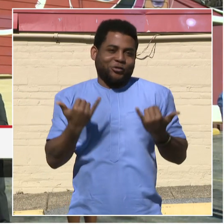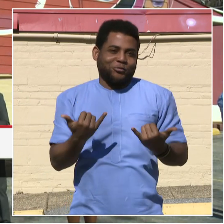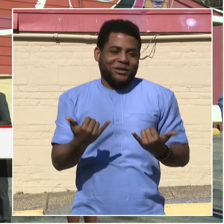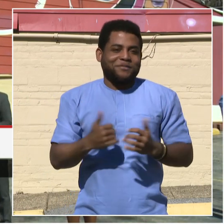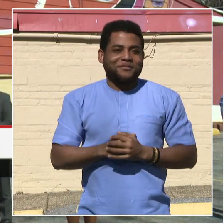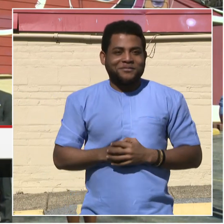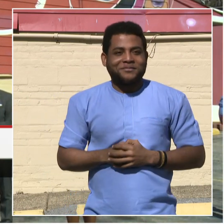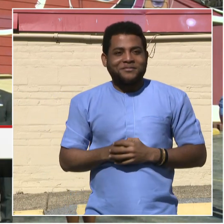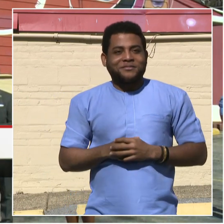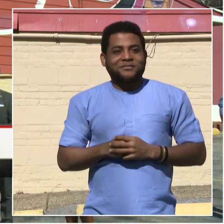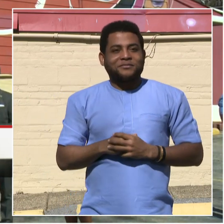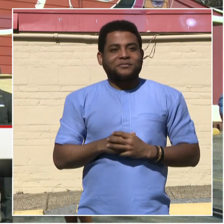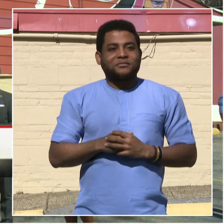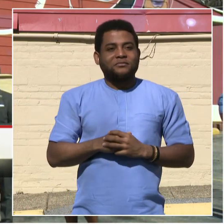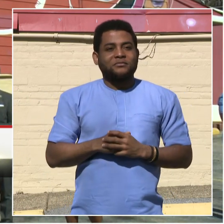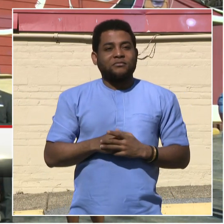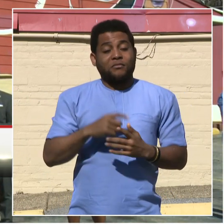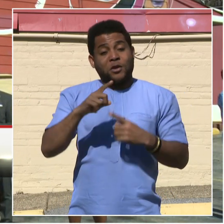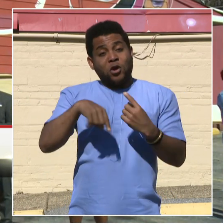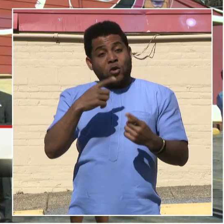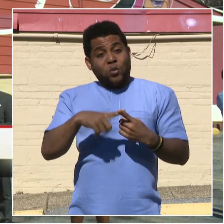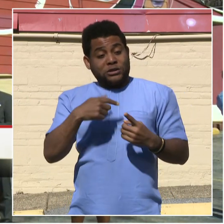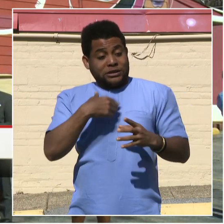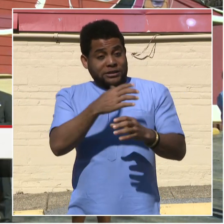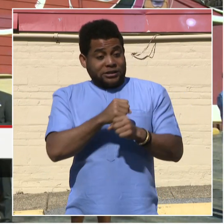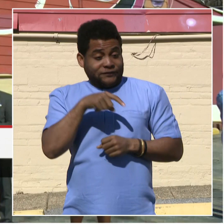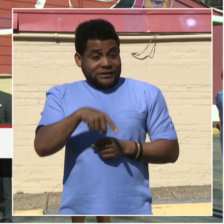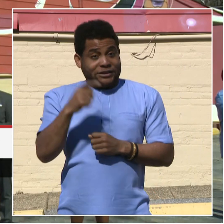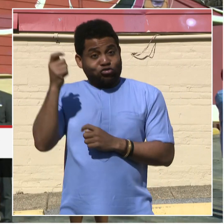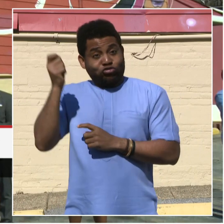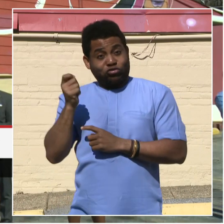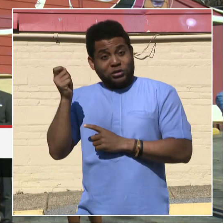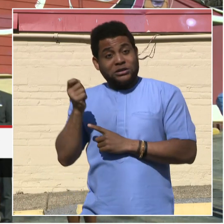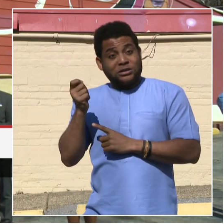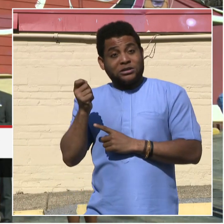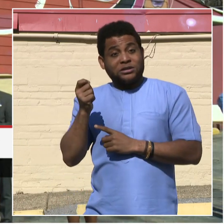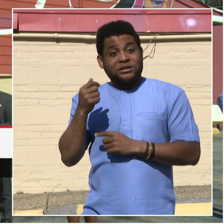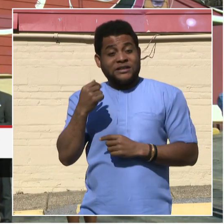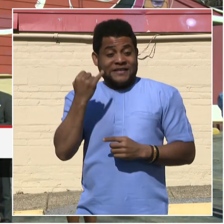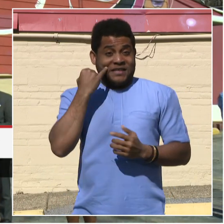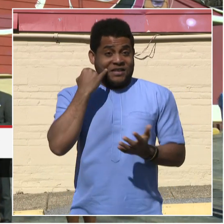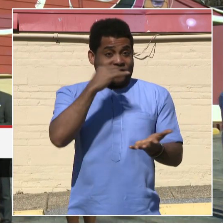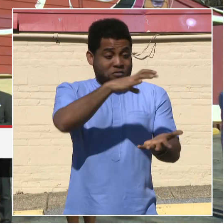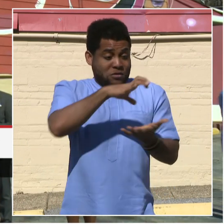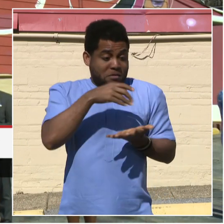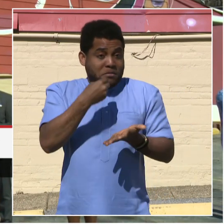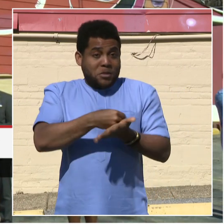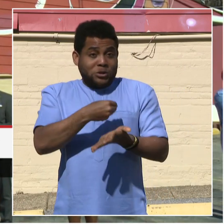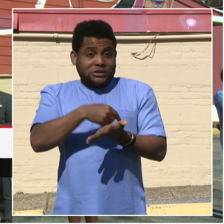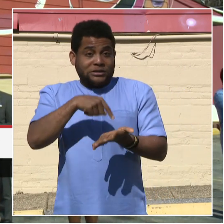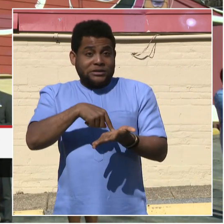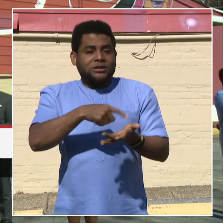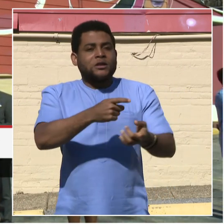By receiving this grant, I was provided the opportunity to purchase